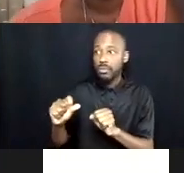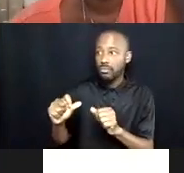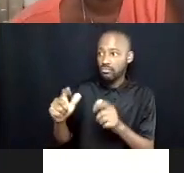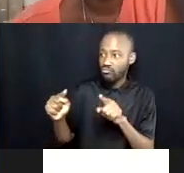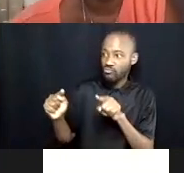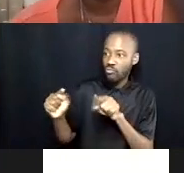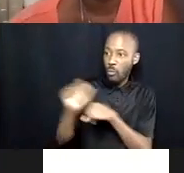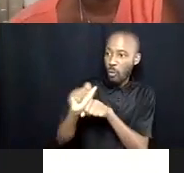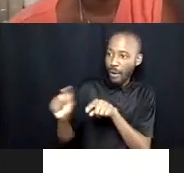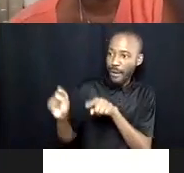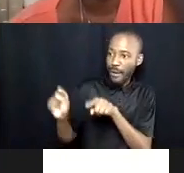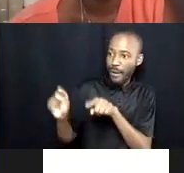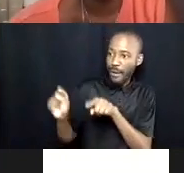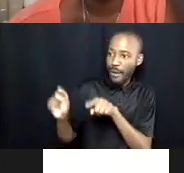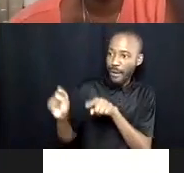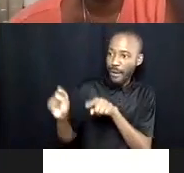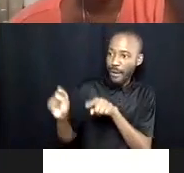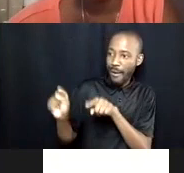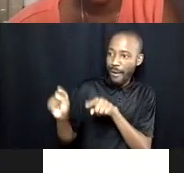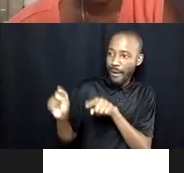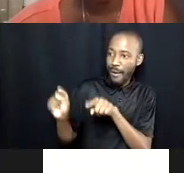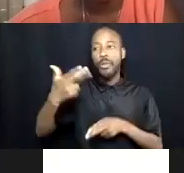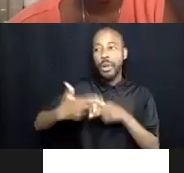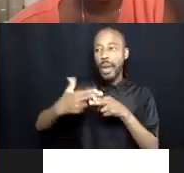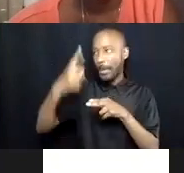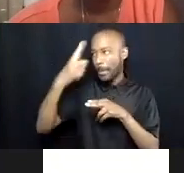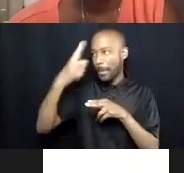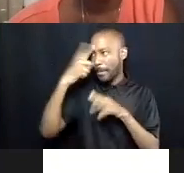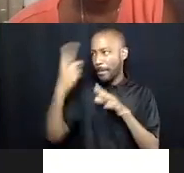Something else I wanted to name. Sorry, it just left me.